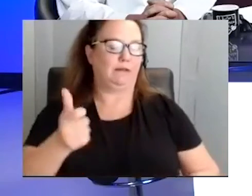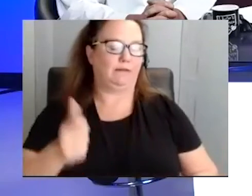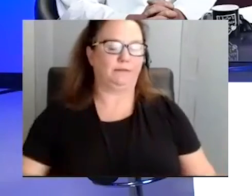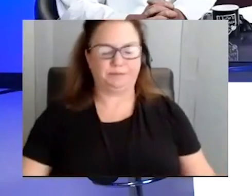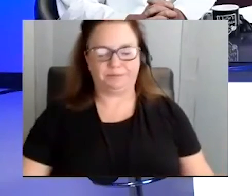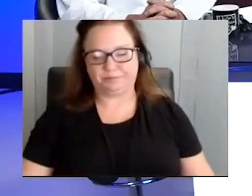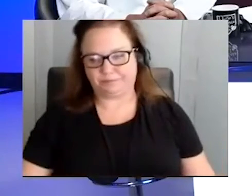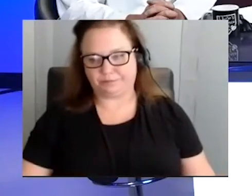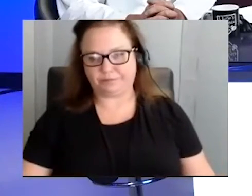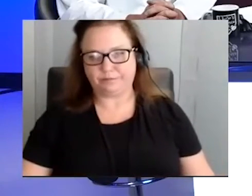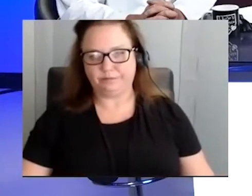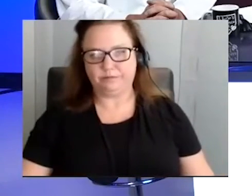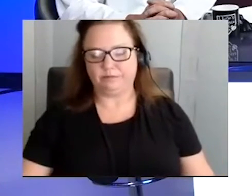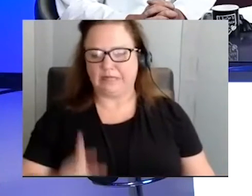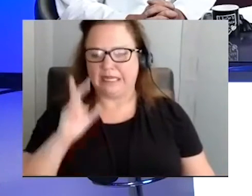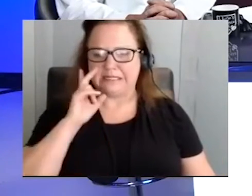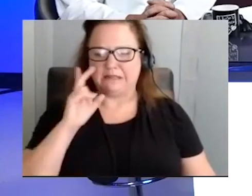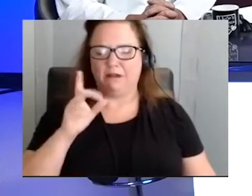think I did see this study.